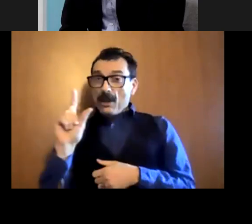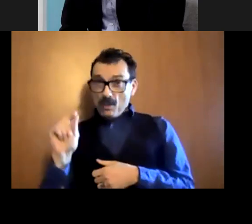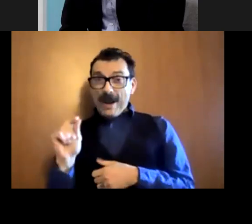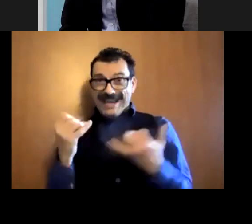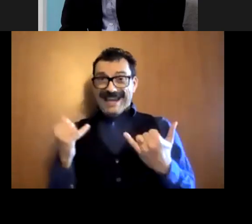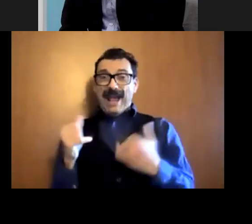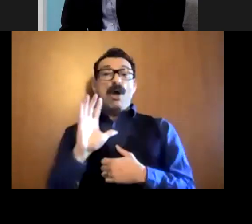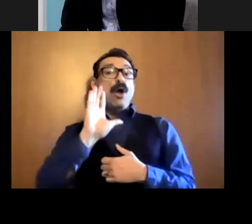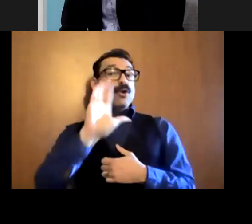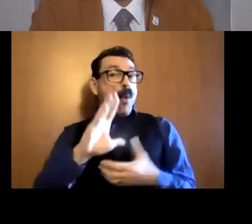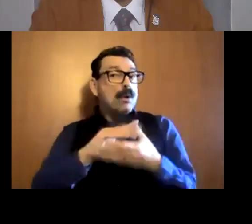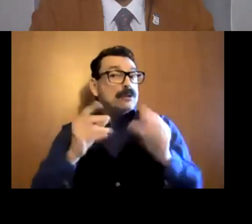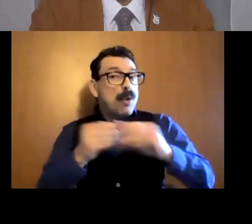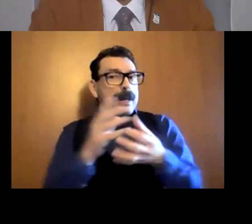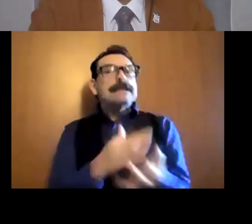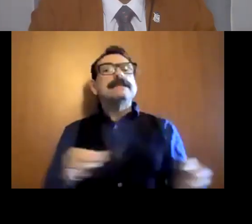heard, so use it.